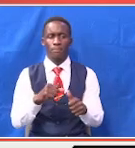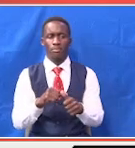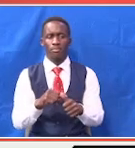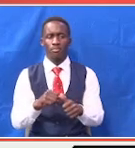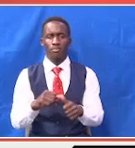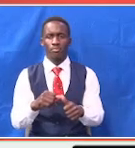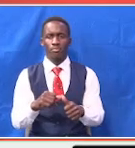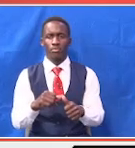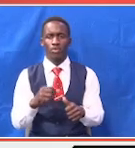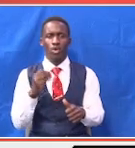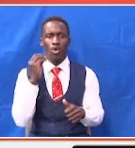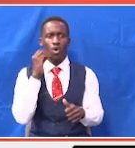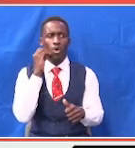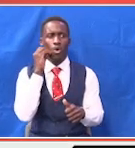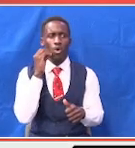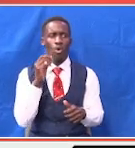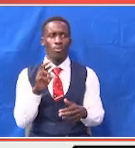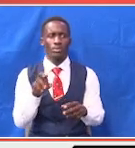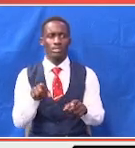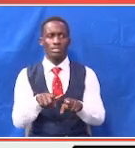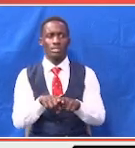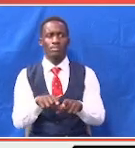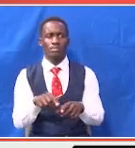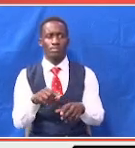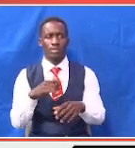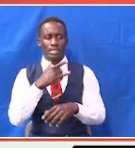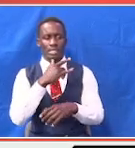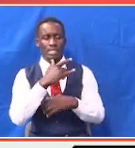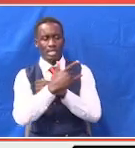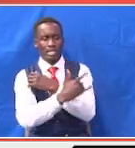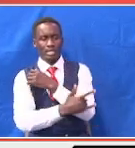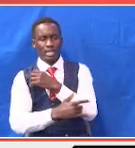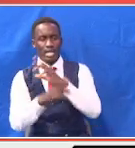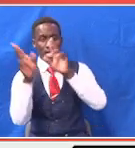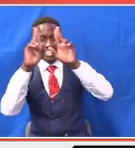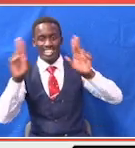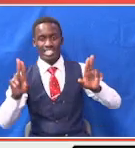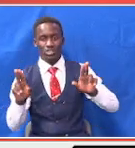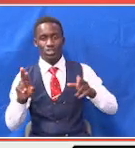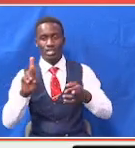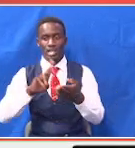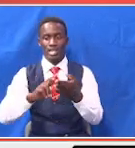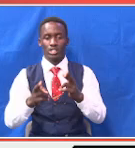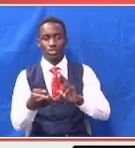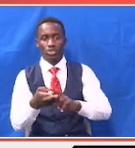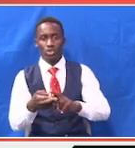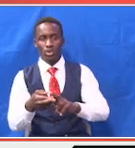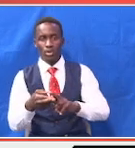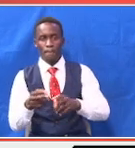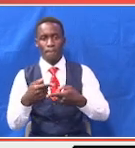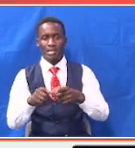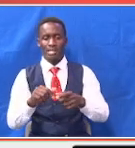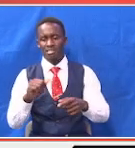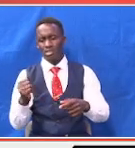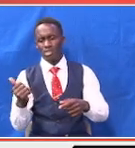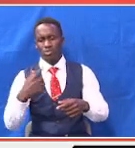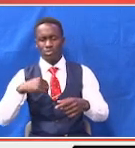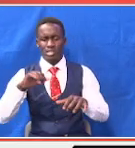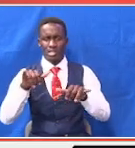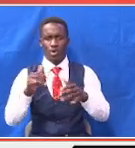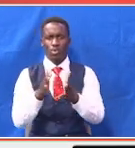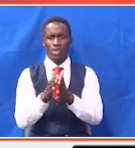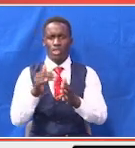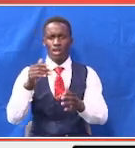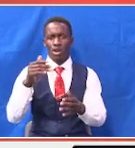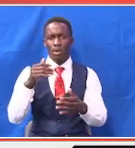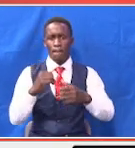how international relation feedback. But otherwise, he remained pretty much with the pillar.